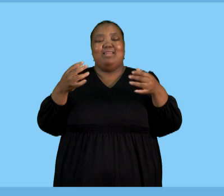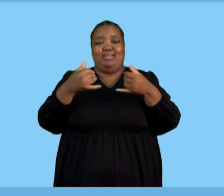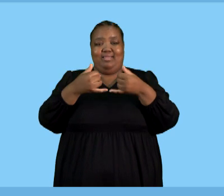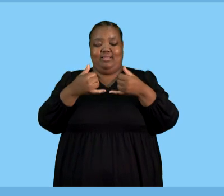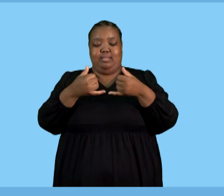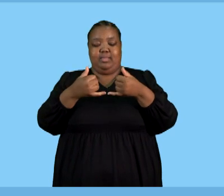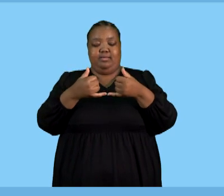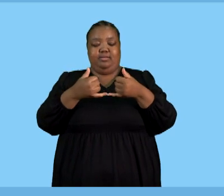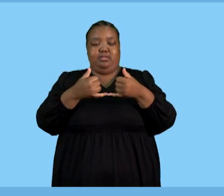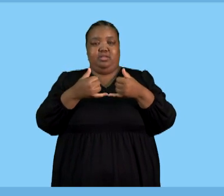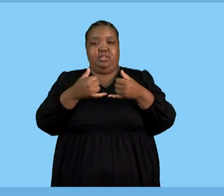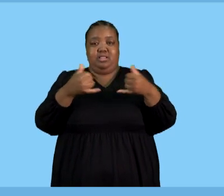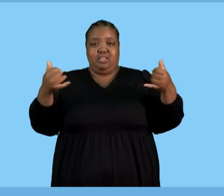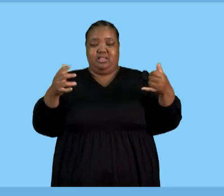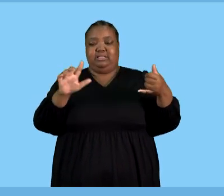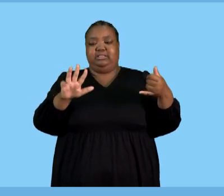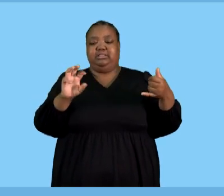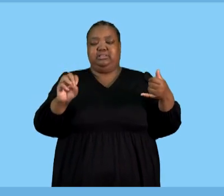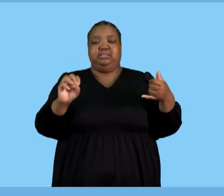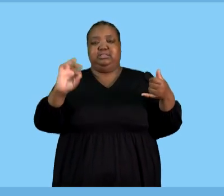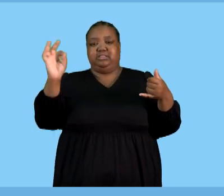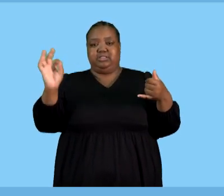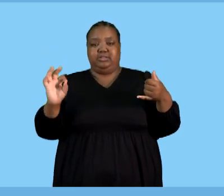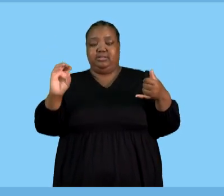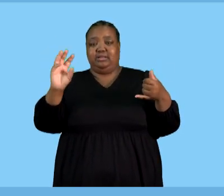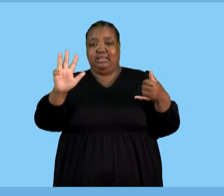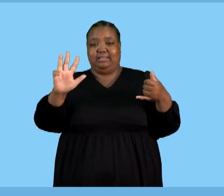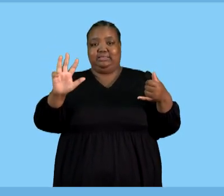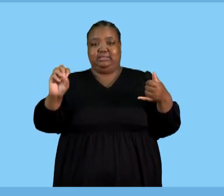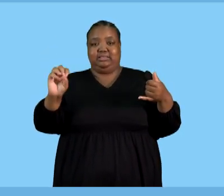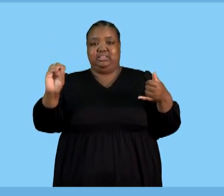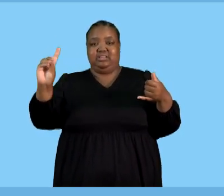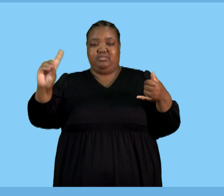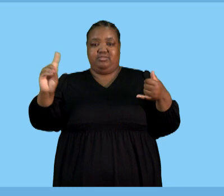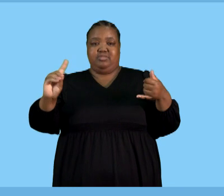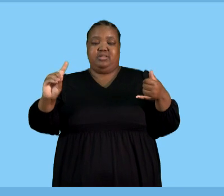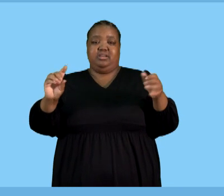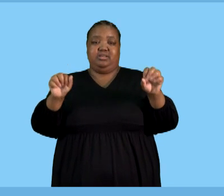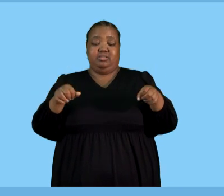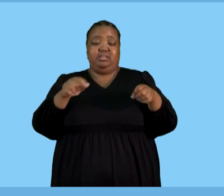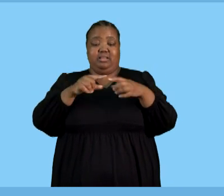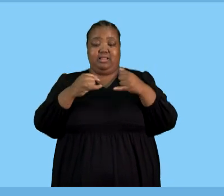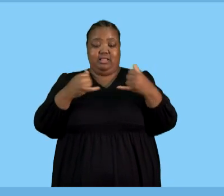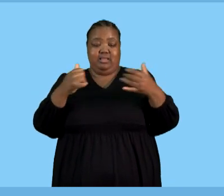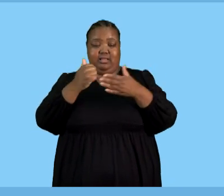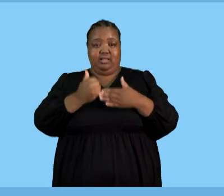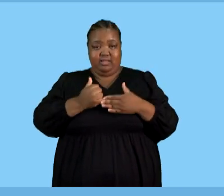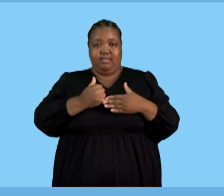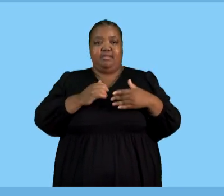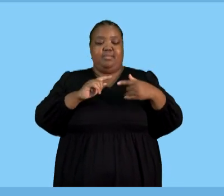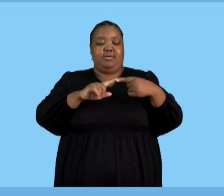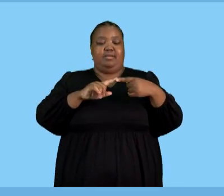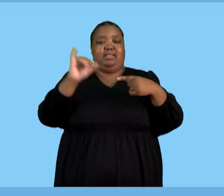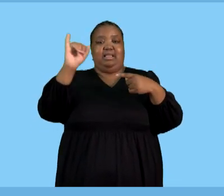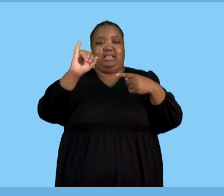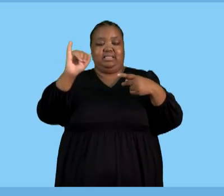to the surface, hence the 90 degrees angle there. And that line helps us to measure the two angles, the angle of incidence and also